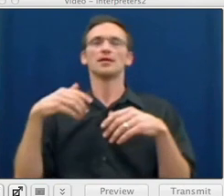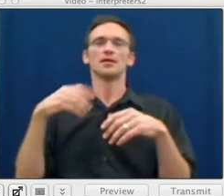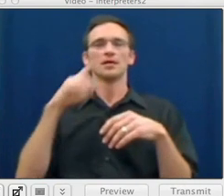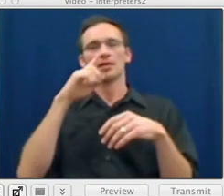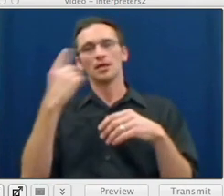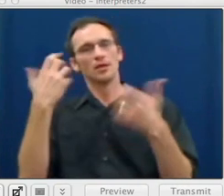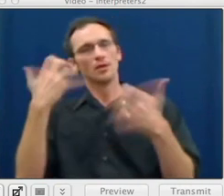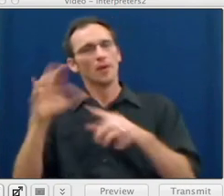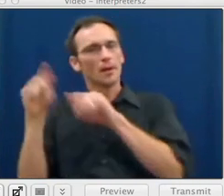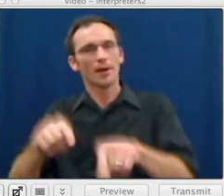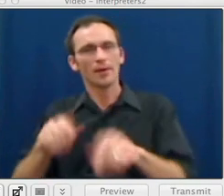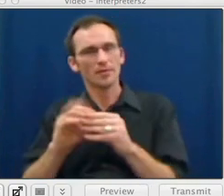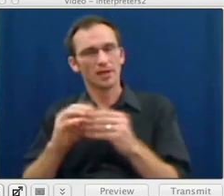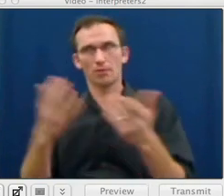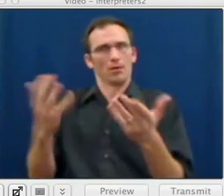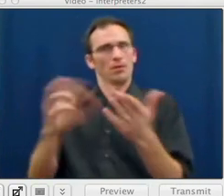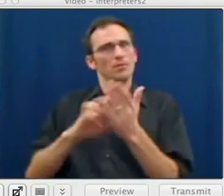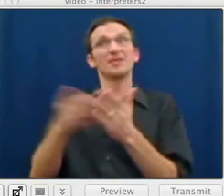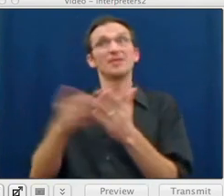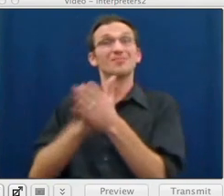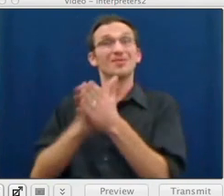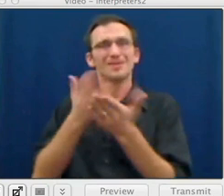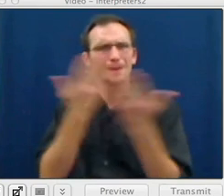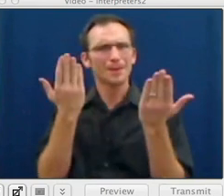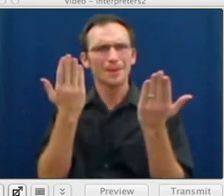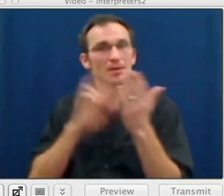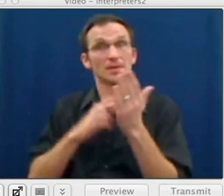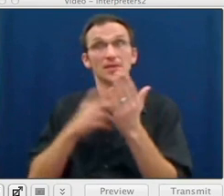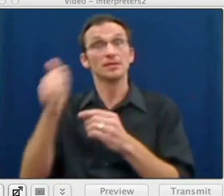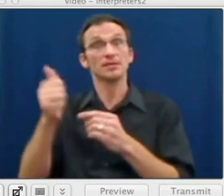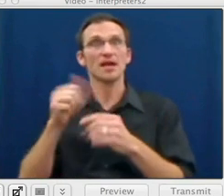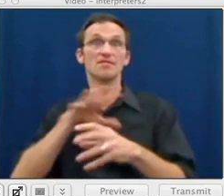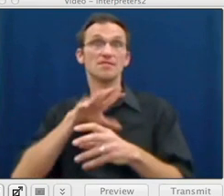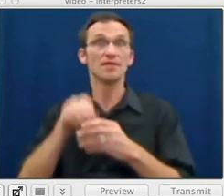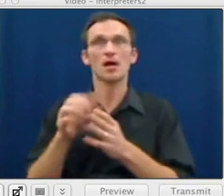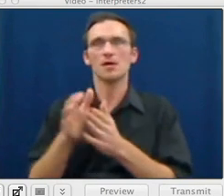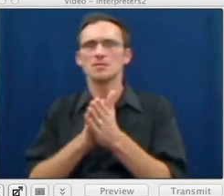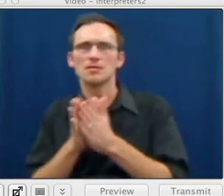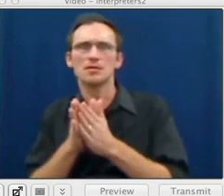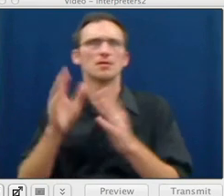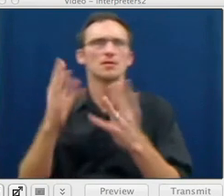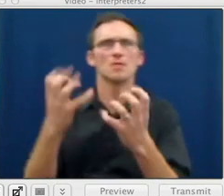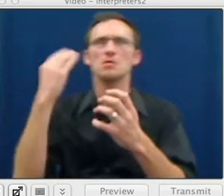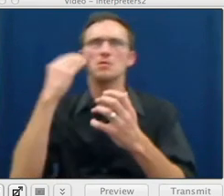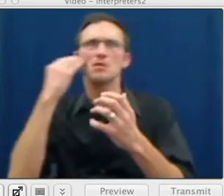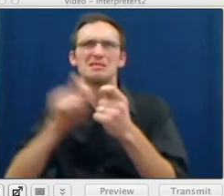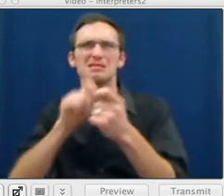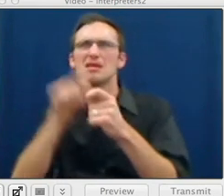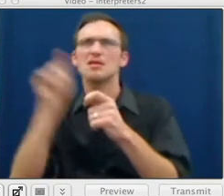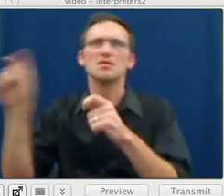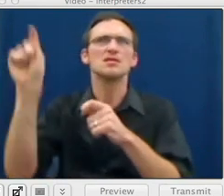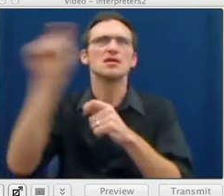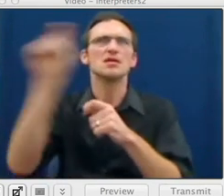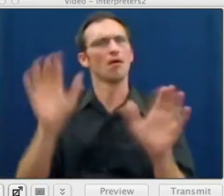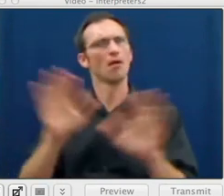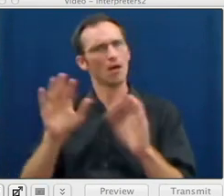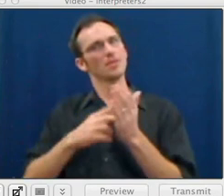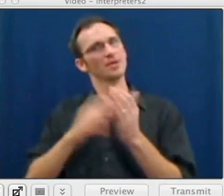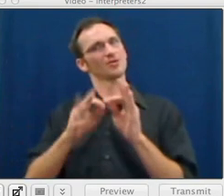that's a motivation issue and a investment issue, and therefore the interpreter should consider that as an important piece of making her